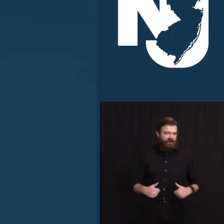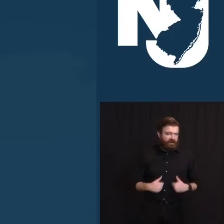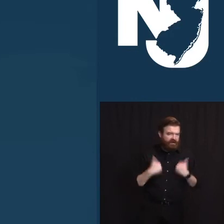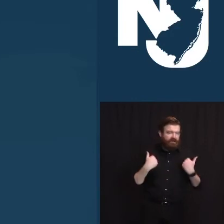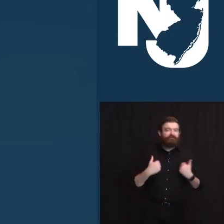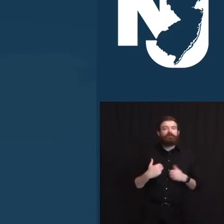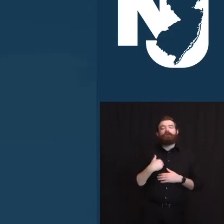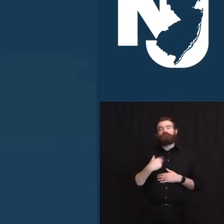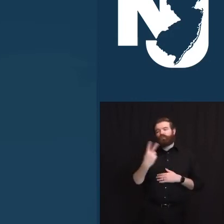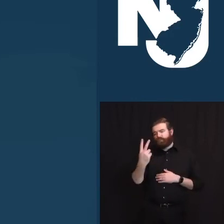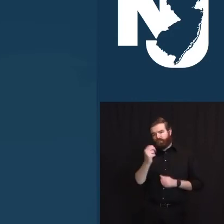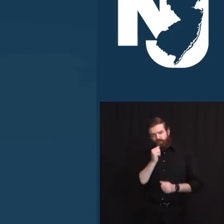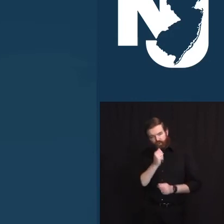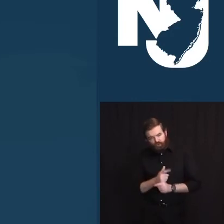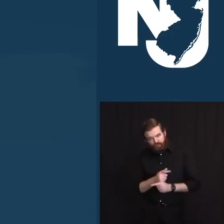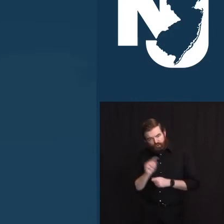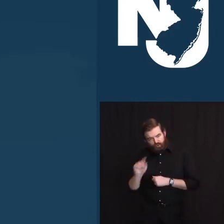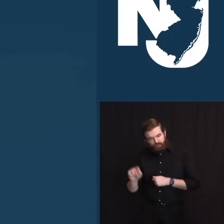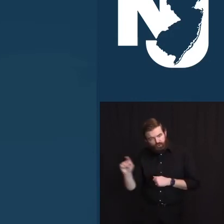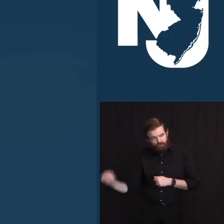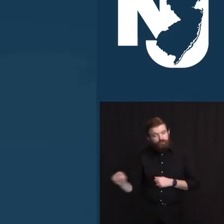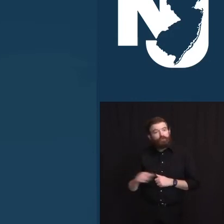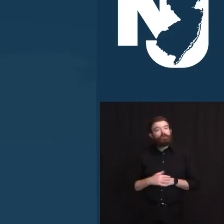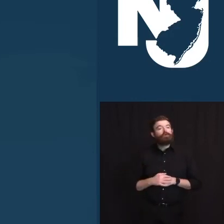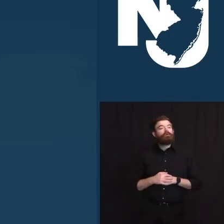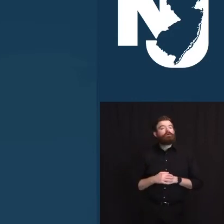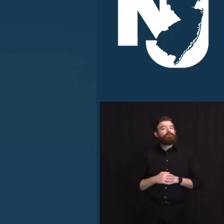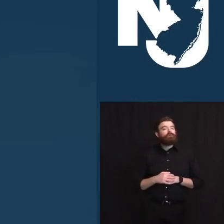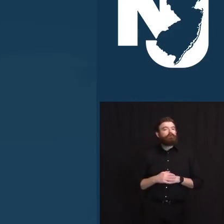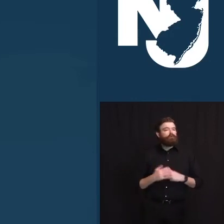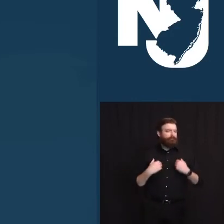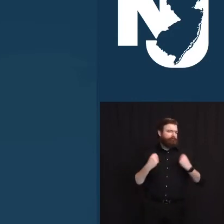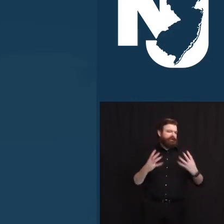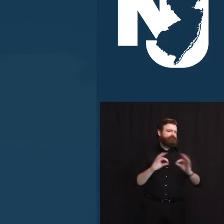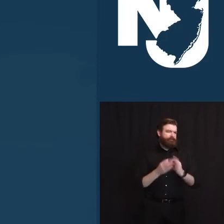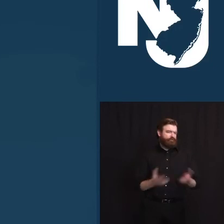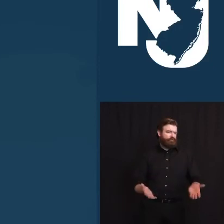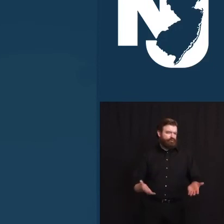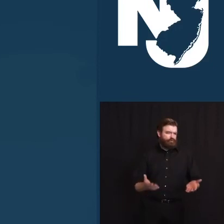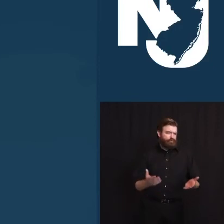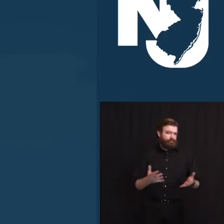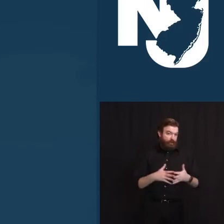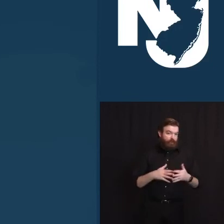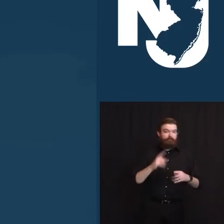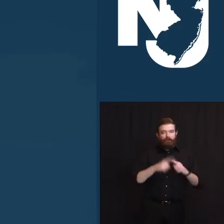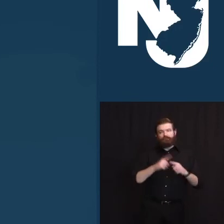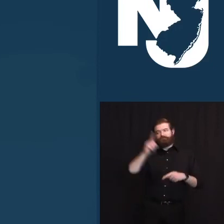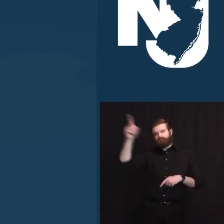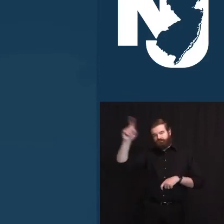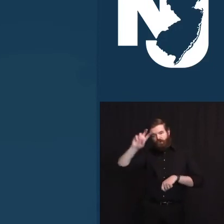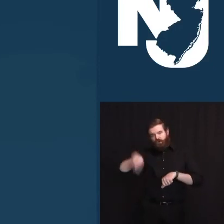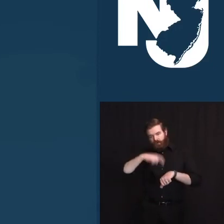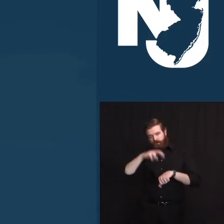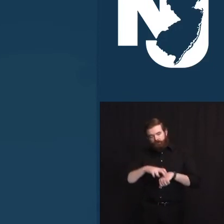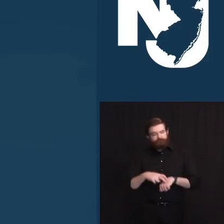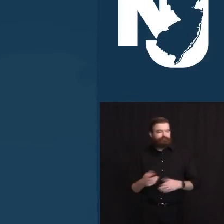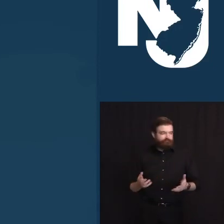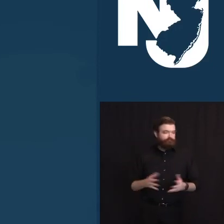their families, among many other family, both here in America and back home in Ireland. And in the American side of this, it's a small